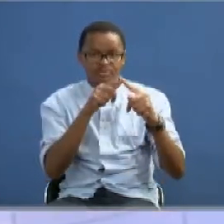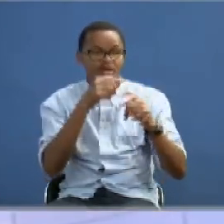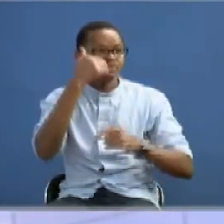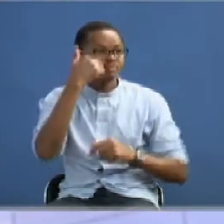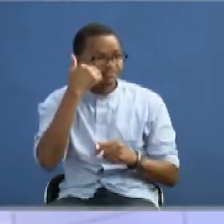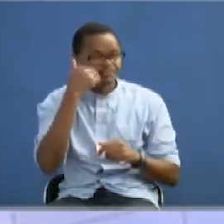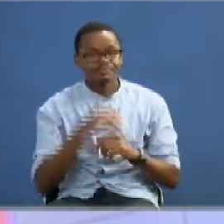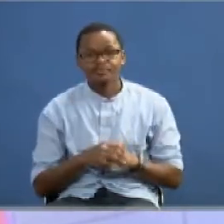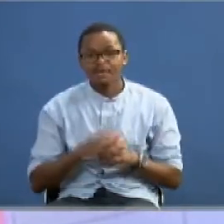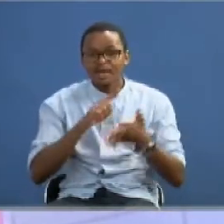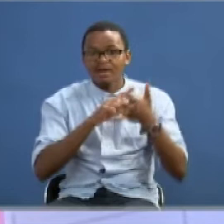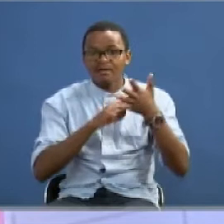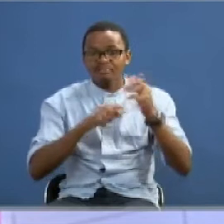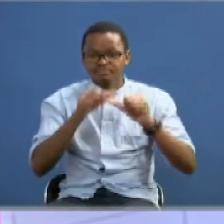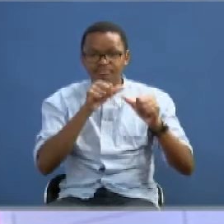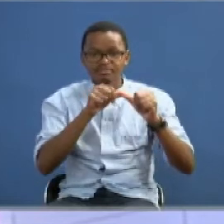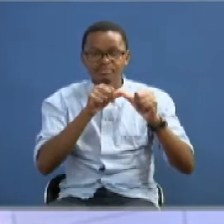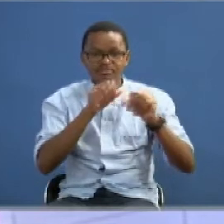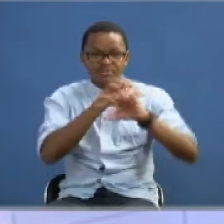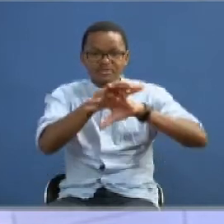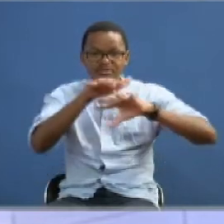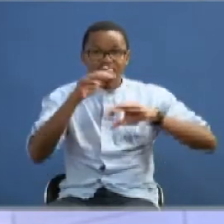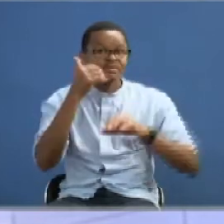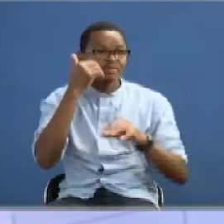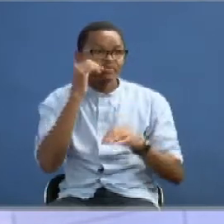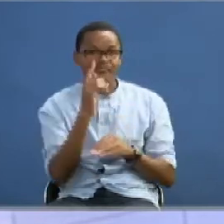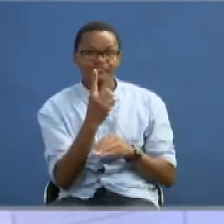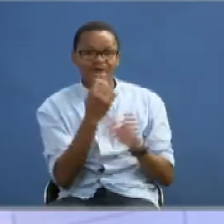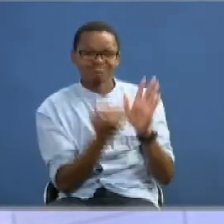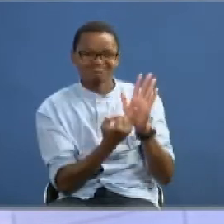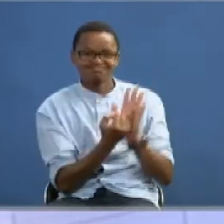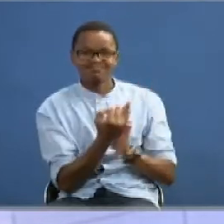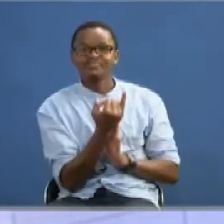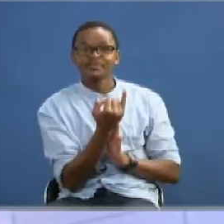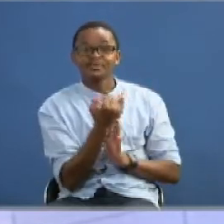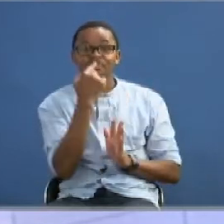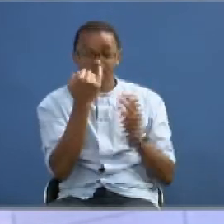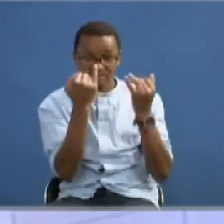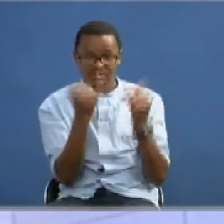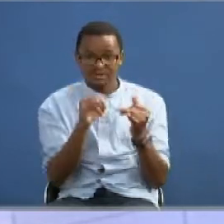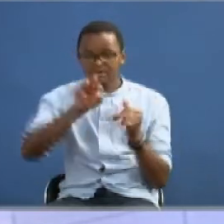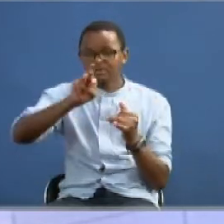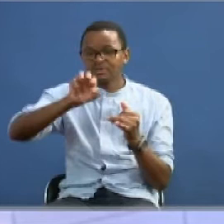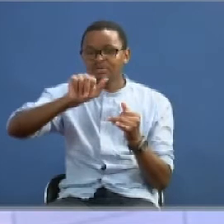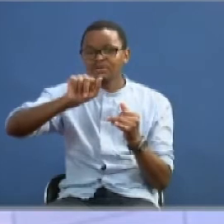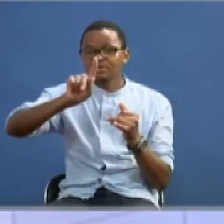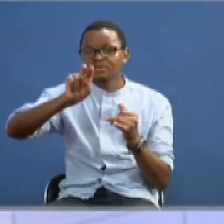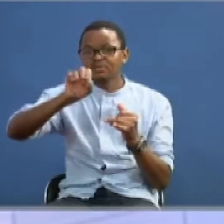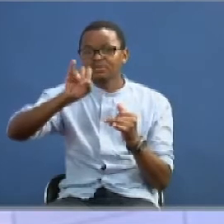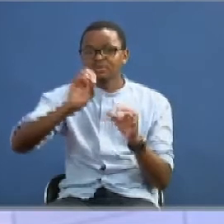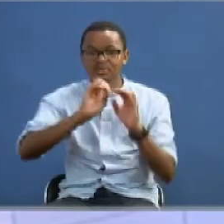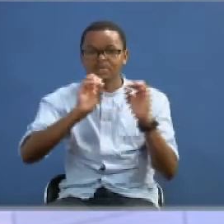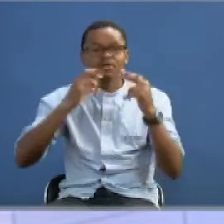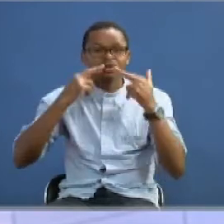disease. Okay, talking about response, the spread of the disease is fast escalating. And so far, Makueni County government has